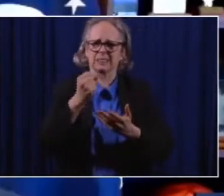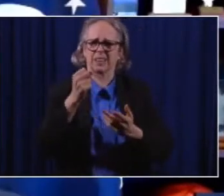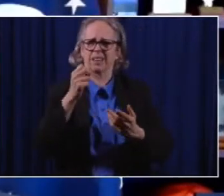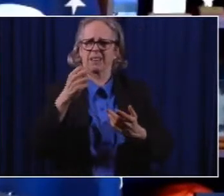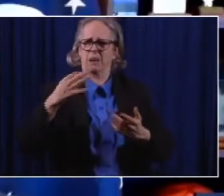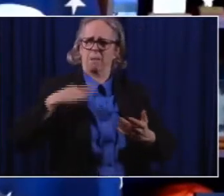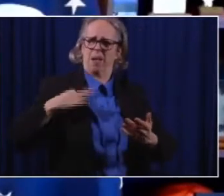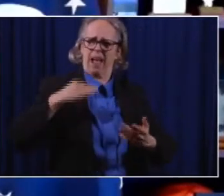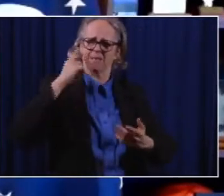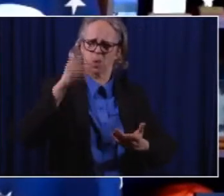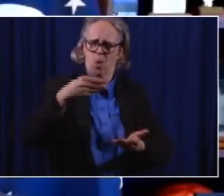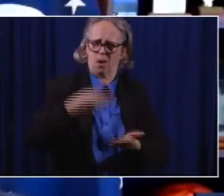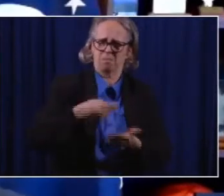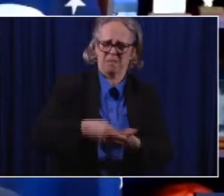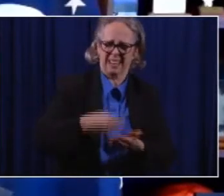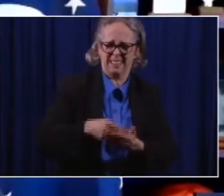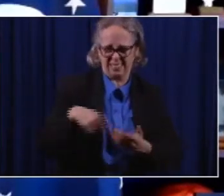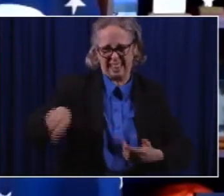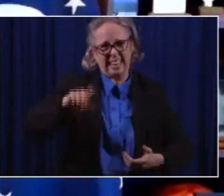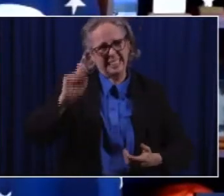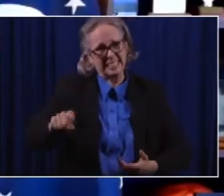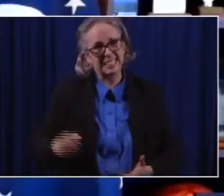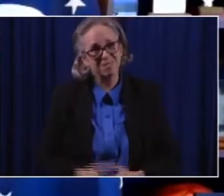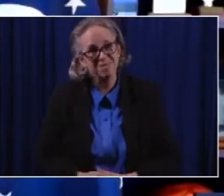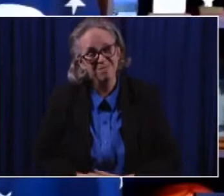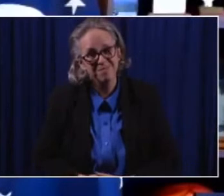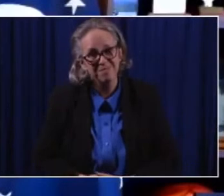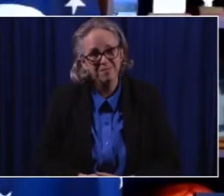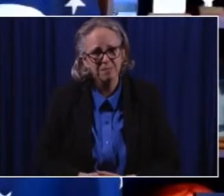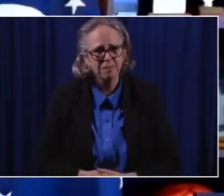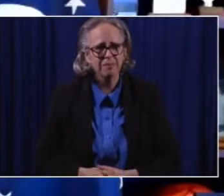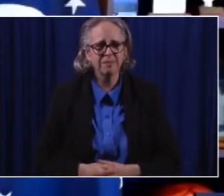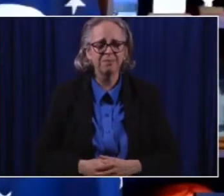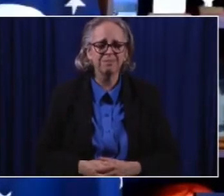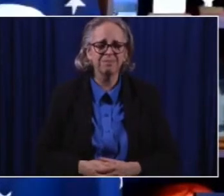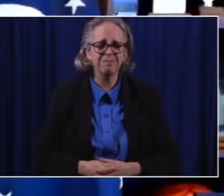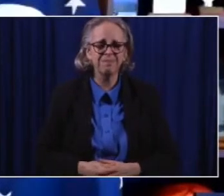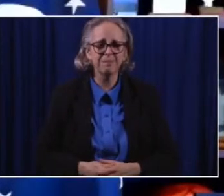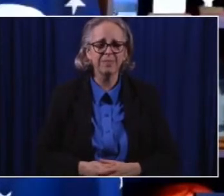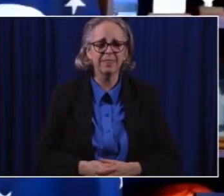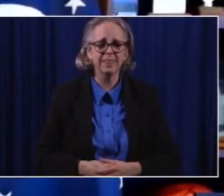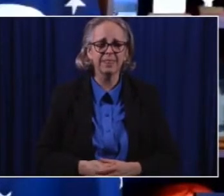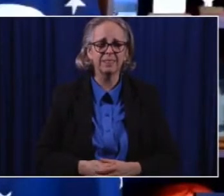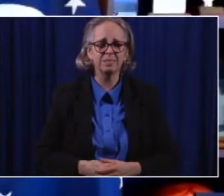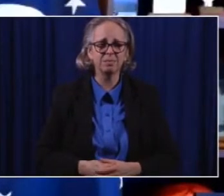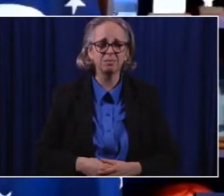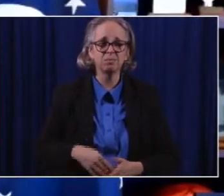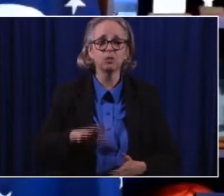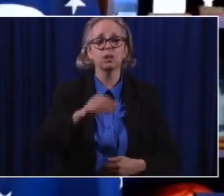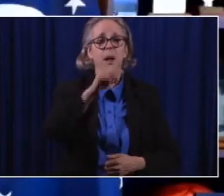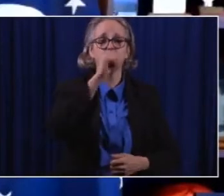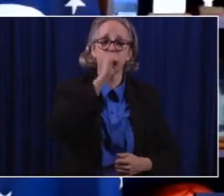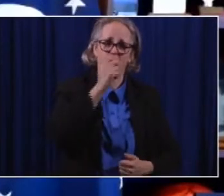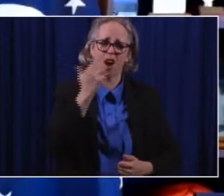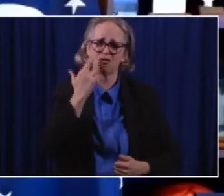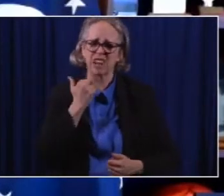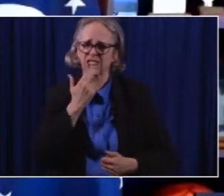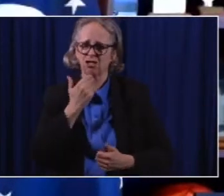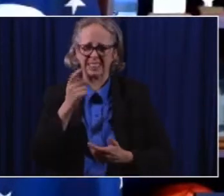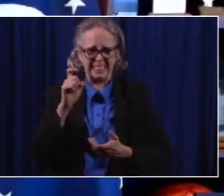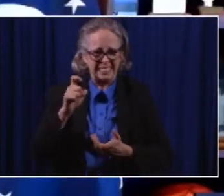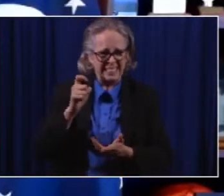know they so very much need. I also will add that the Bar and Restaurant Assistance Fund is another option where